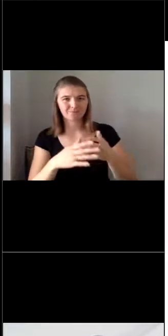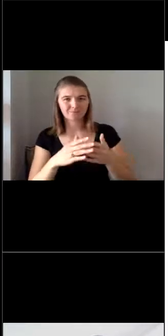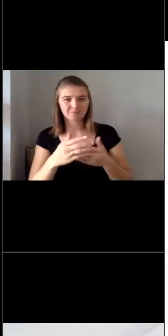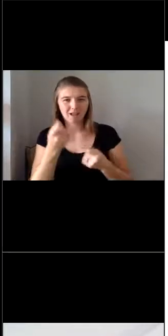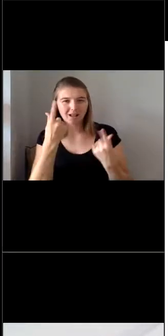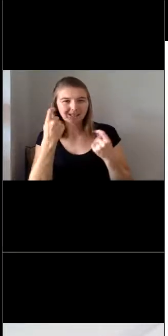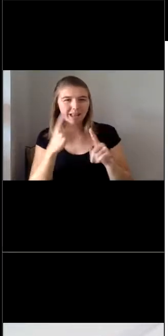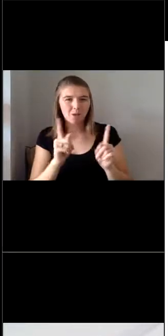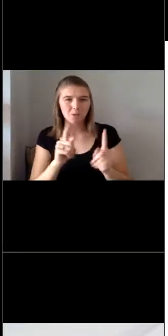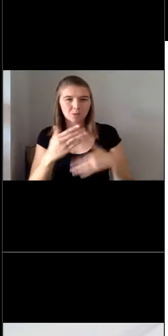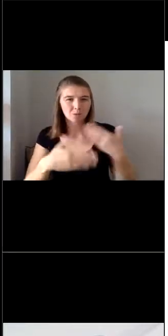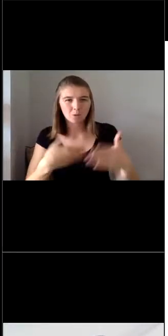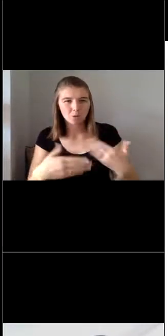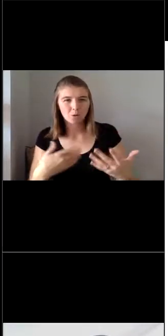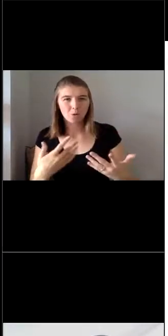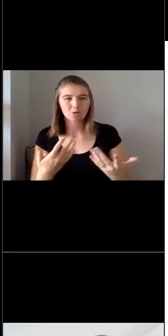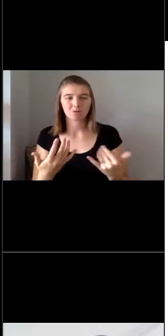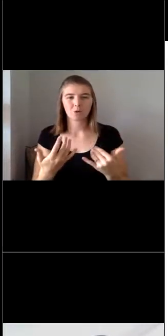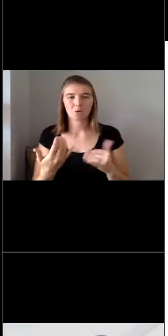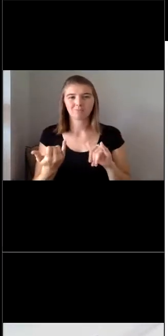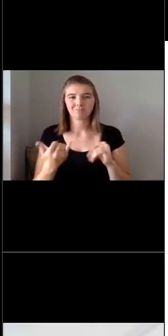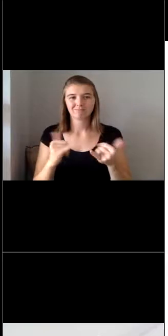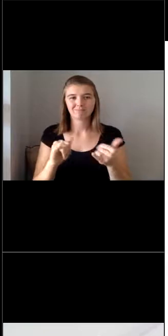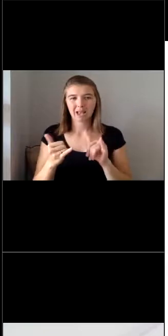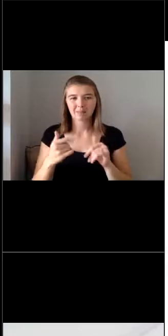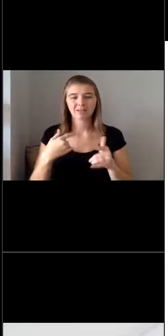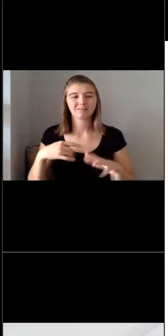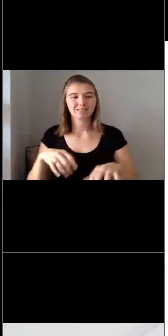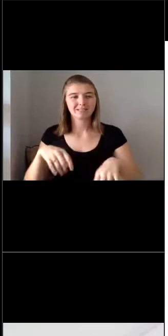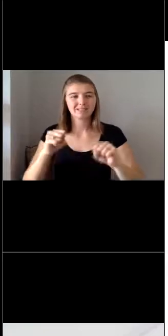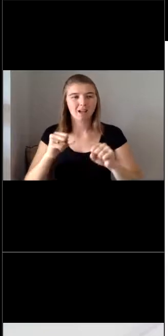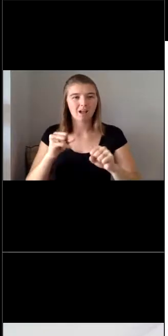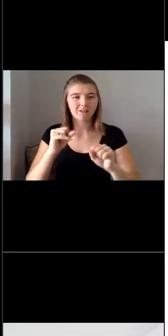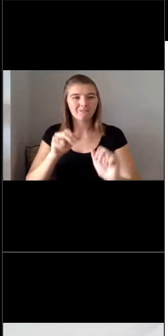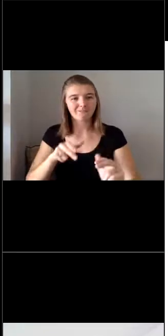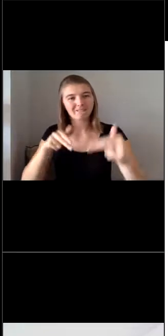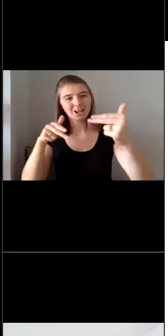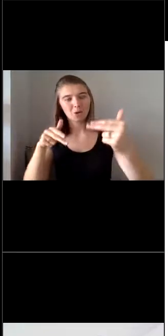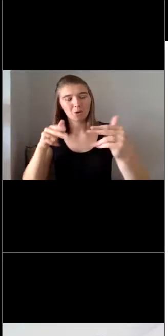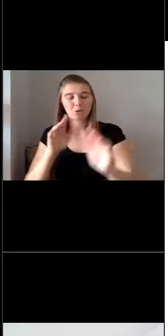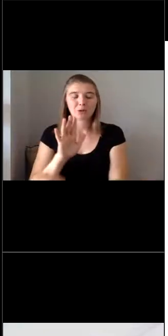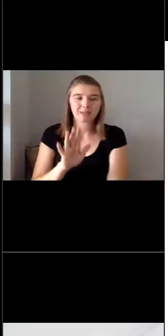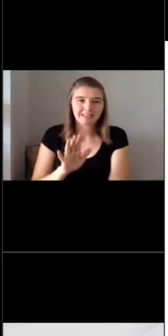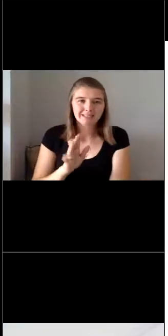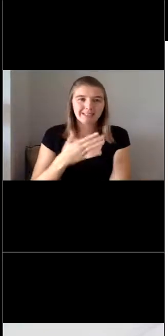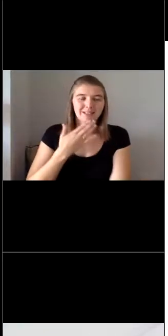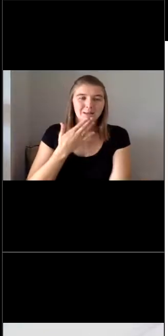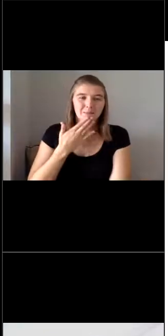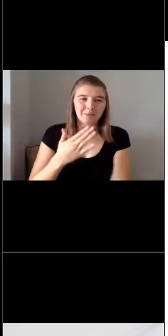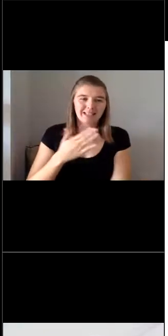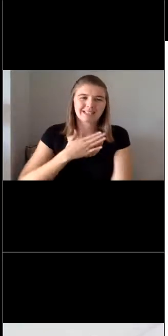saying, please excuse the background noise, or, you know, you, because you can't